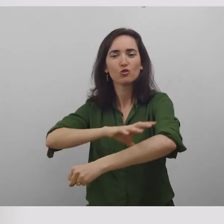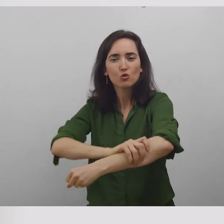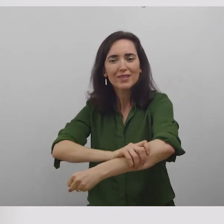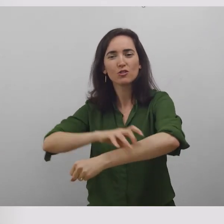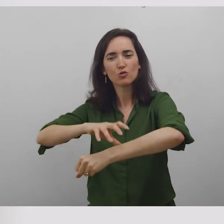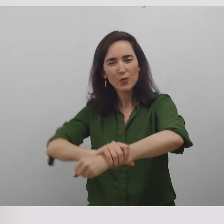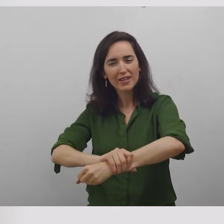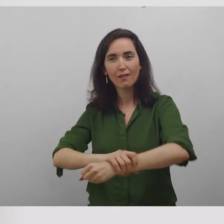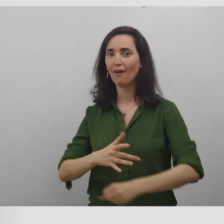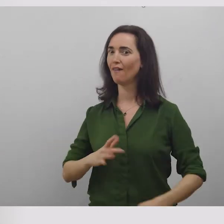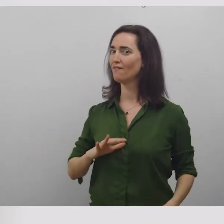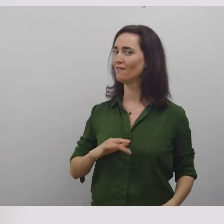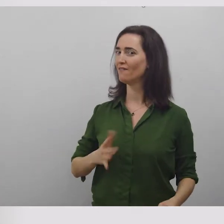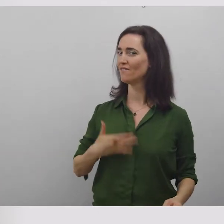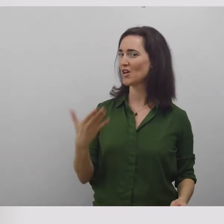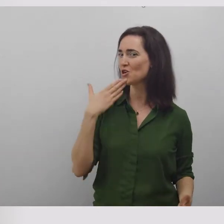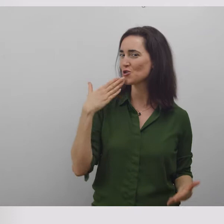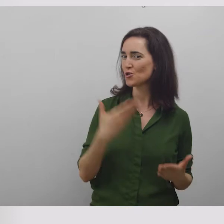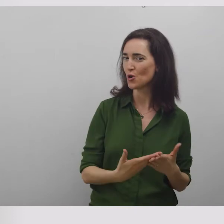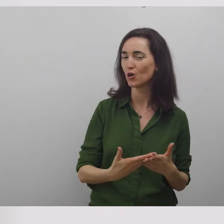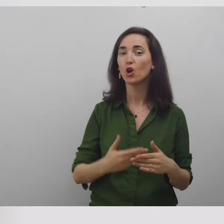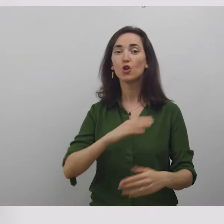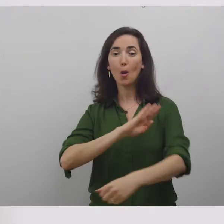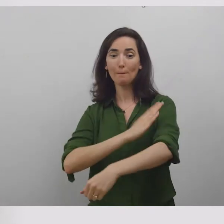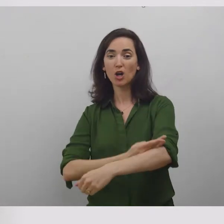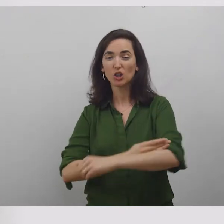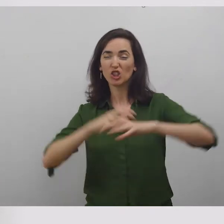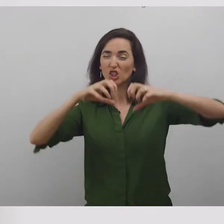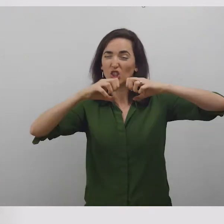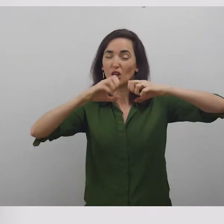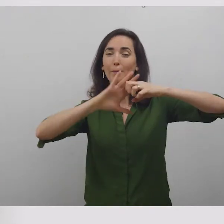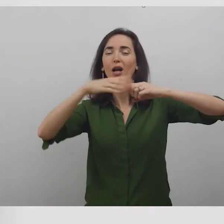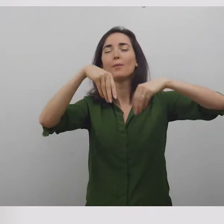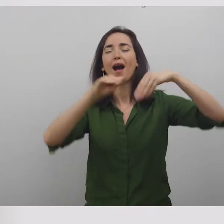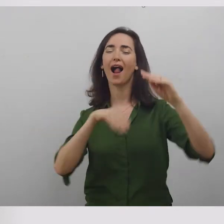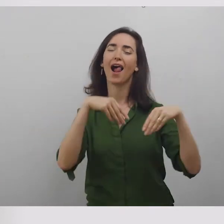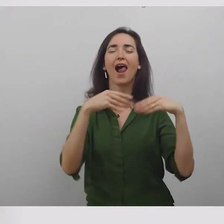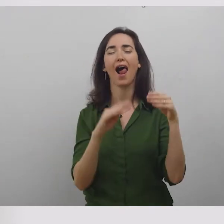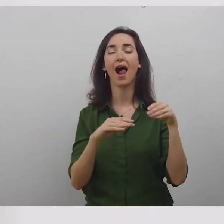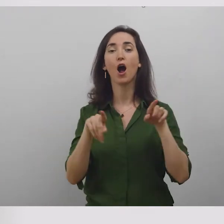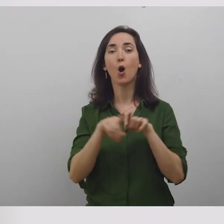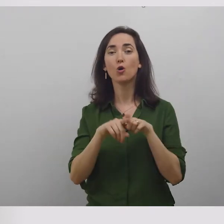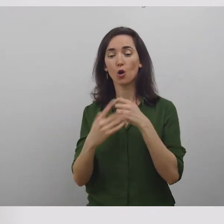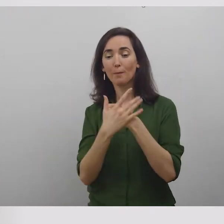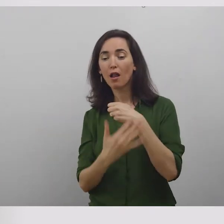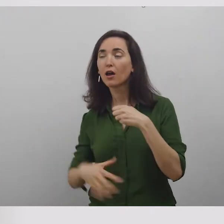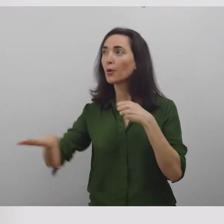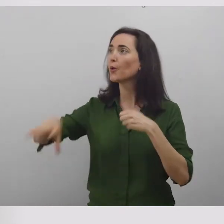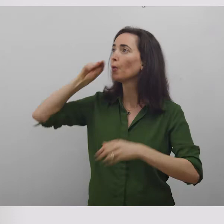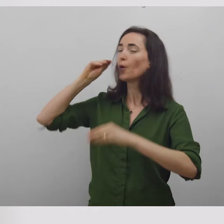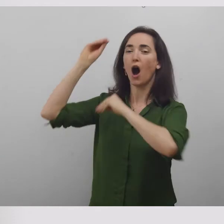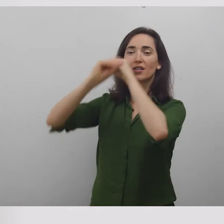that. And that really feels nice, and it gets the muscle relaxed, and it acts like a pump of